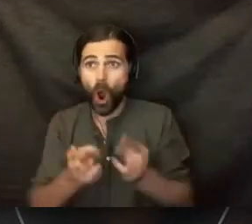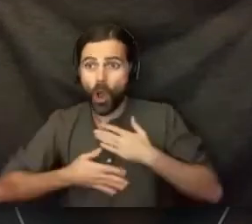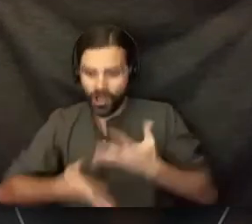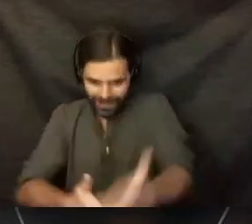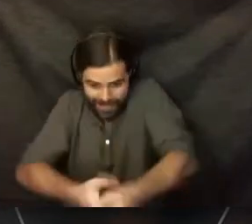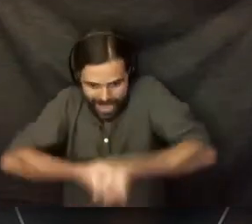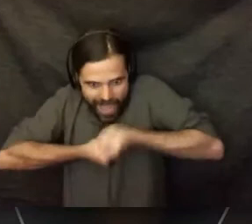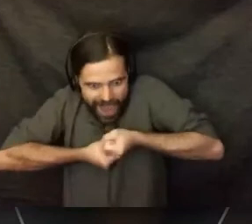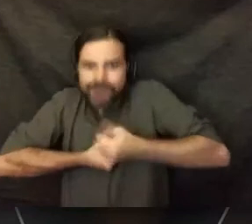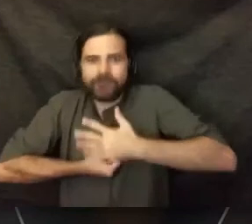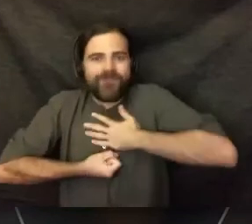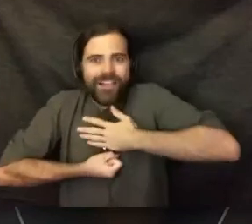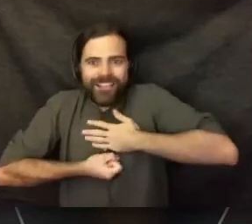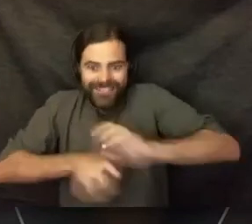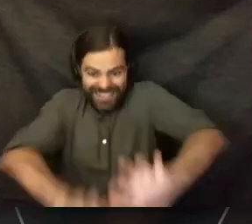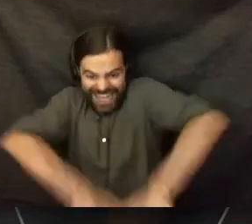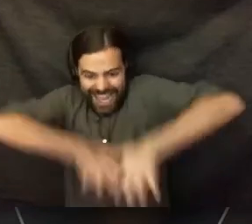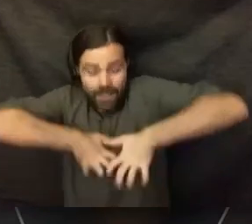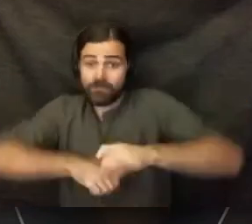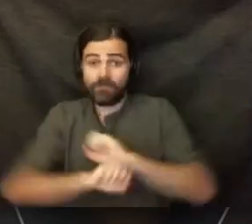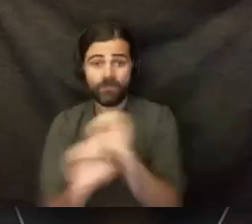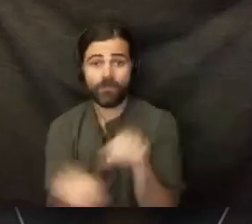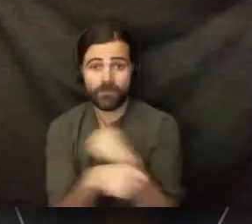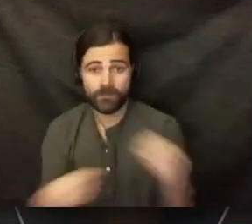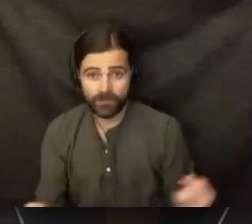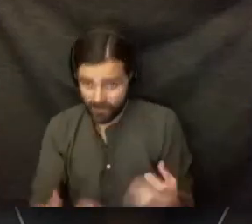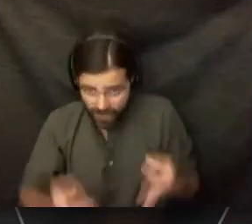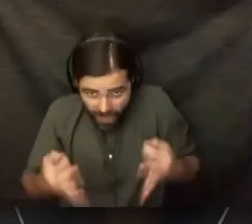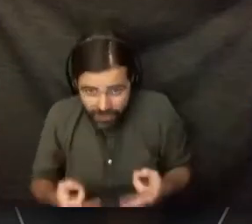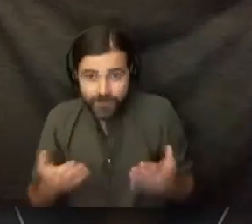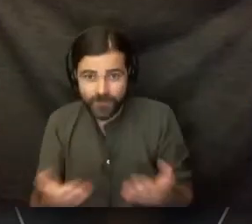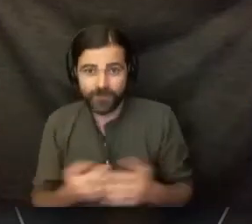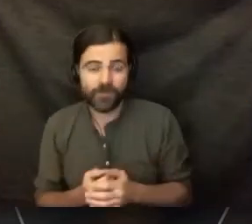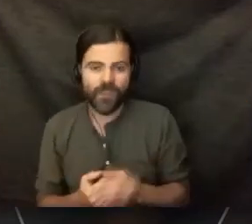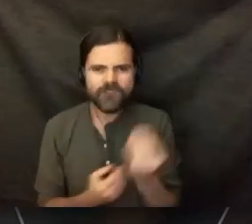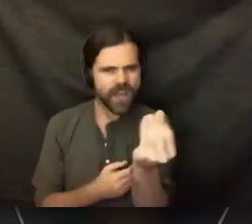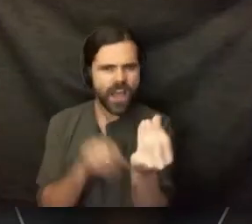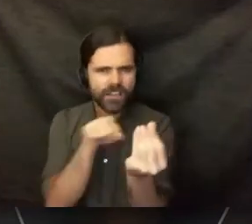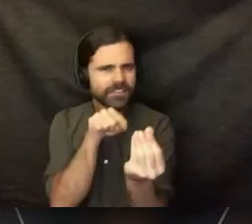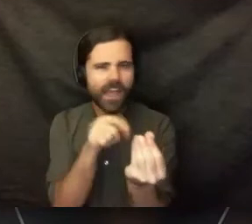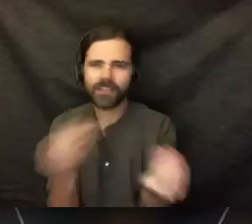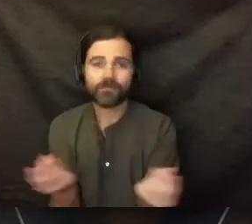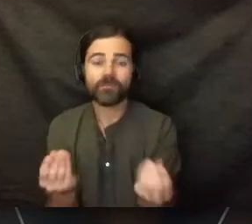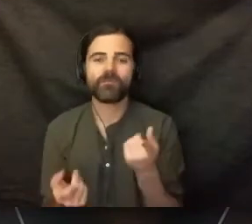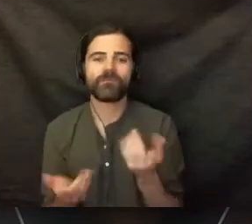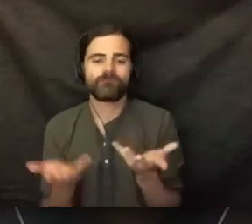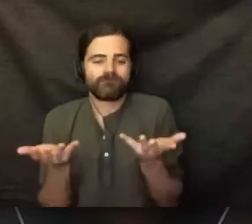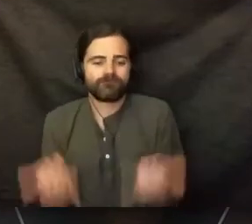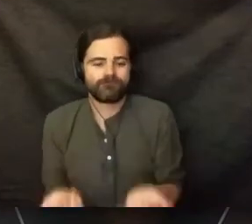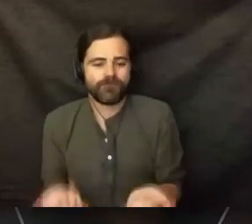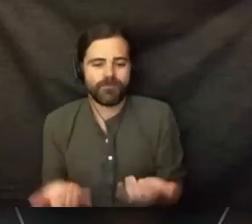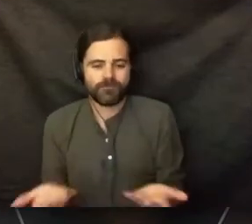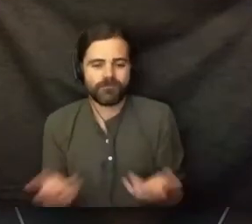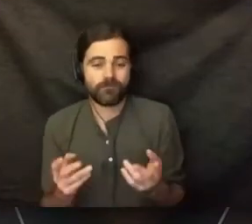will need a new relationship with stewardship and a new relationship with financing, which is orchestrated and designed for long-termism, which isn't